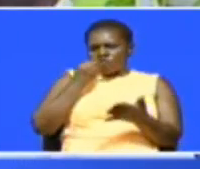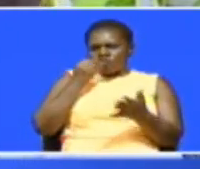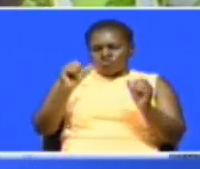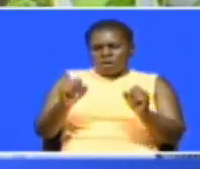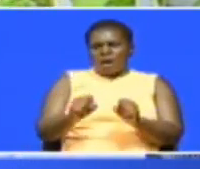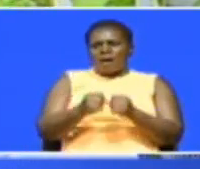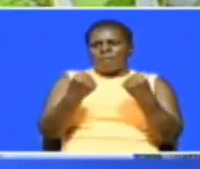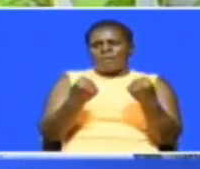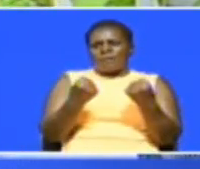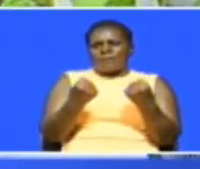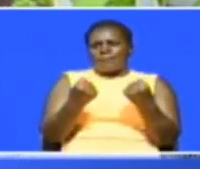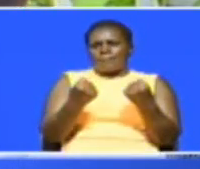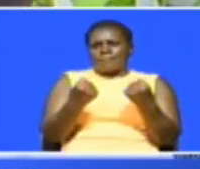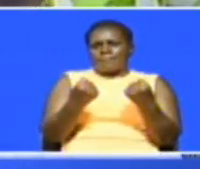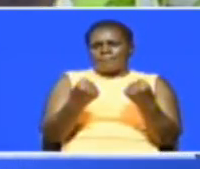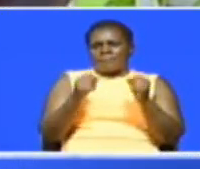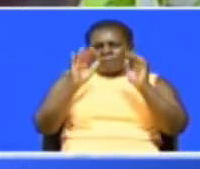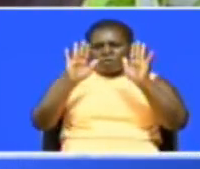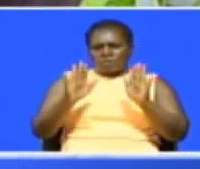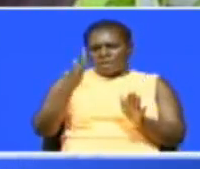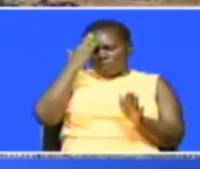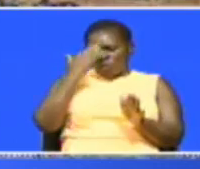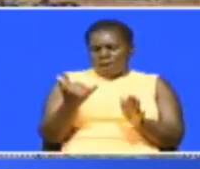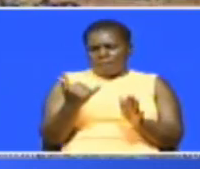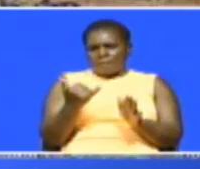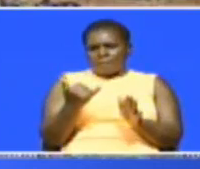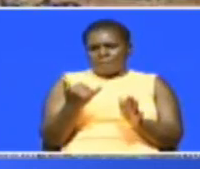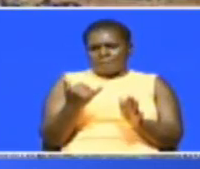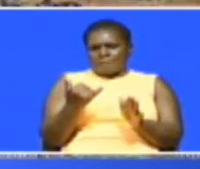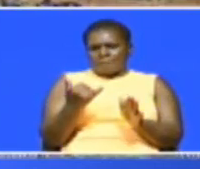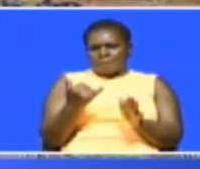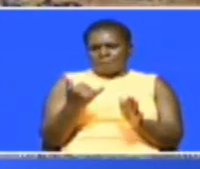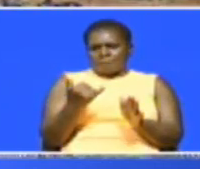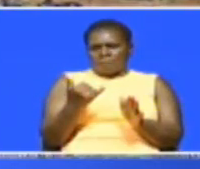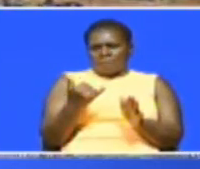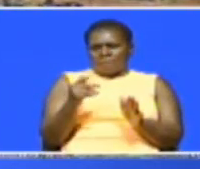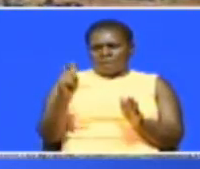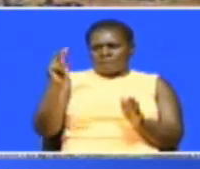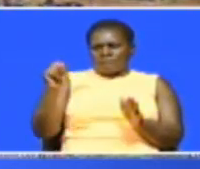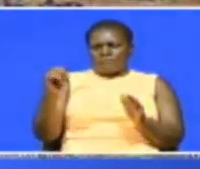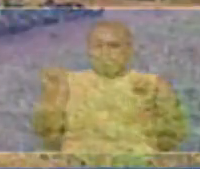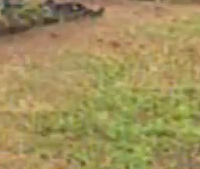place and why is food production important and how they can be part of it. Paul Thiong'o, KTN News.